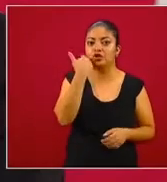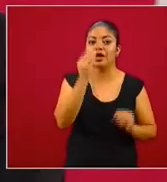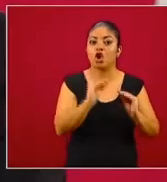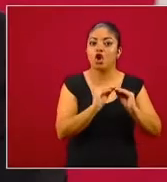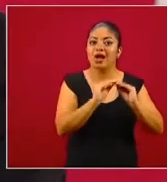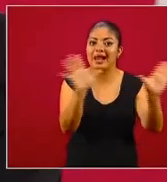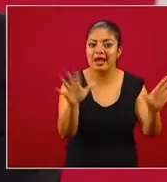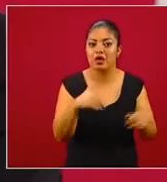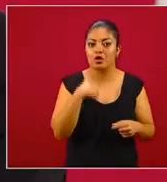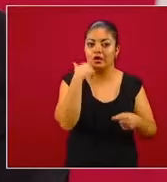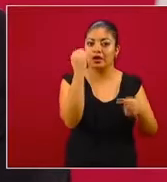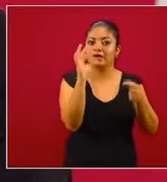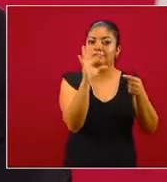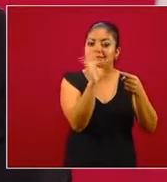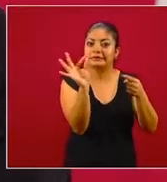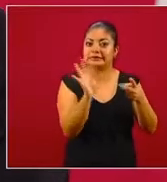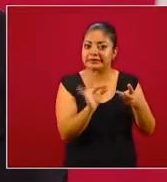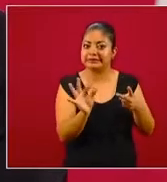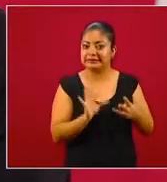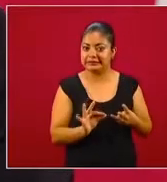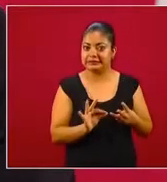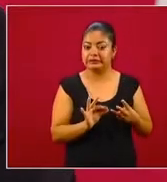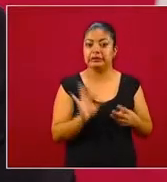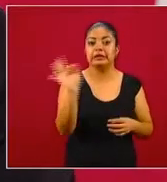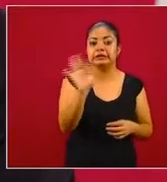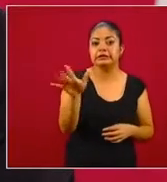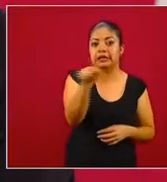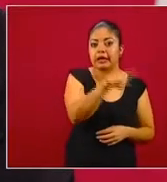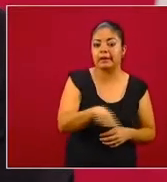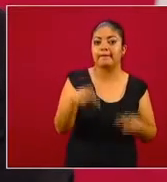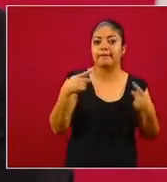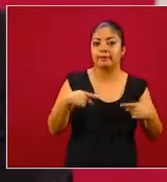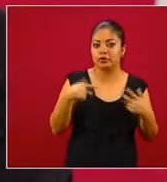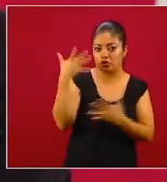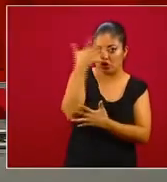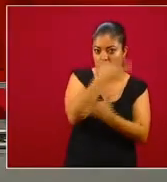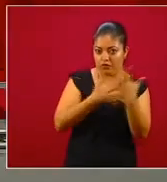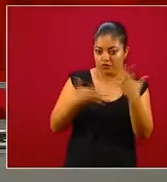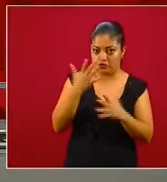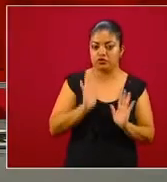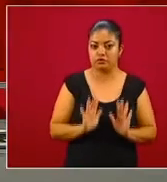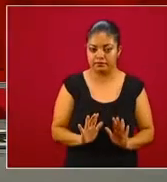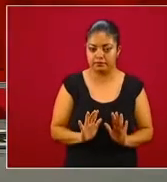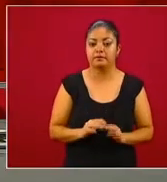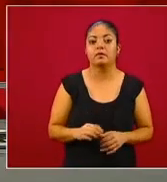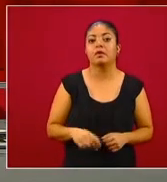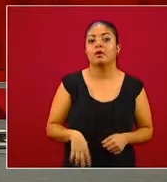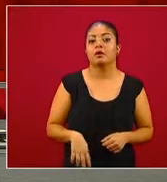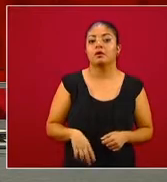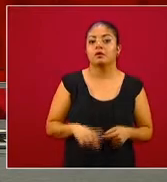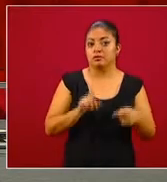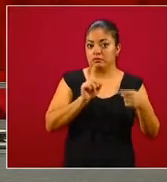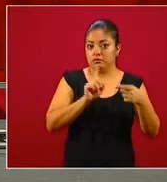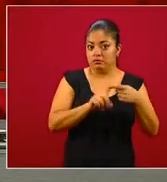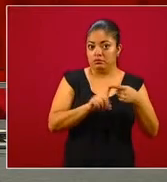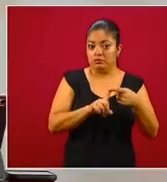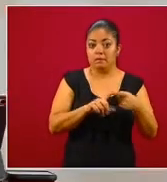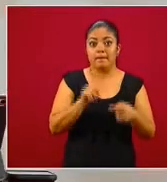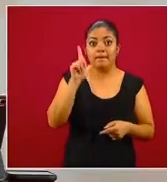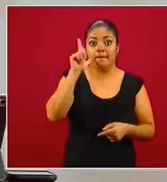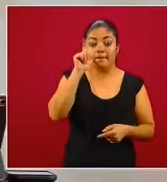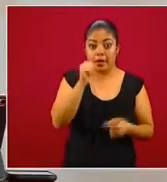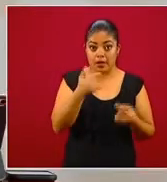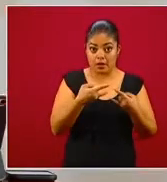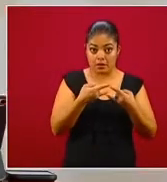to make puntualizaciones a de couple cosas of que podrían estarse clarifications there in case confundiendo. people are confused. La primera The es, first thing is no that we're vamos a not going to abrir open mañana,